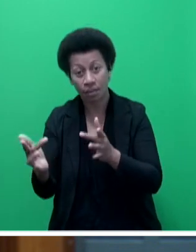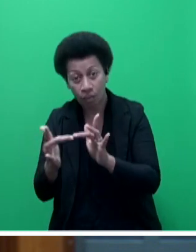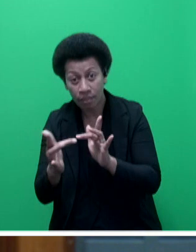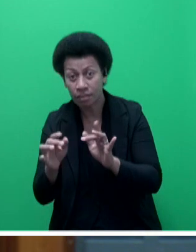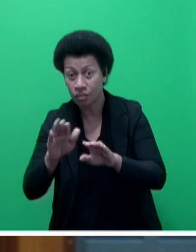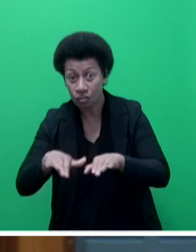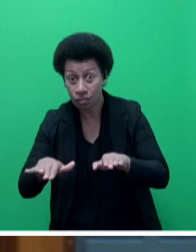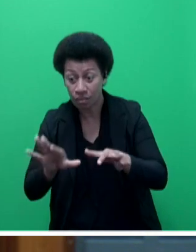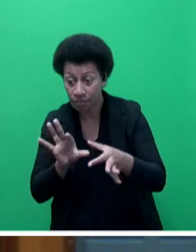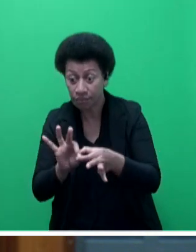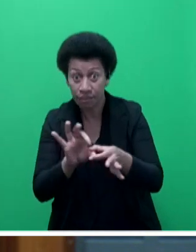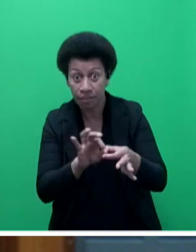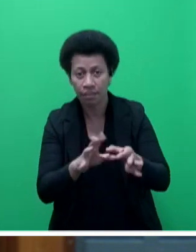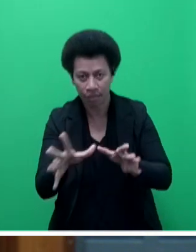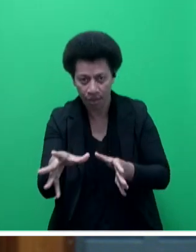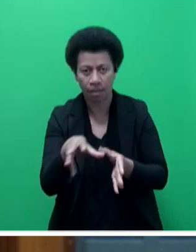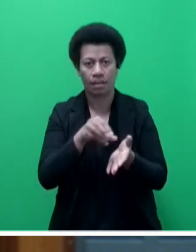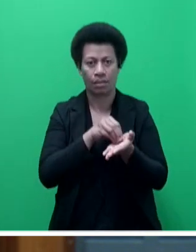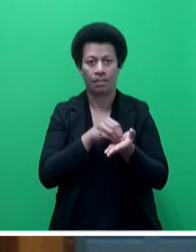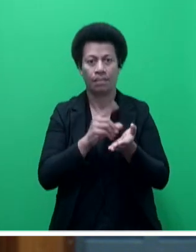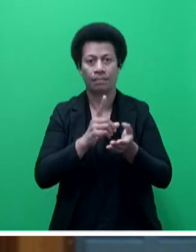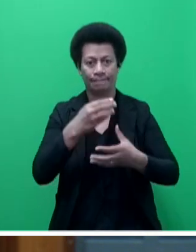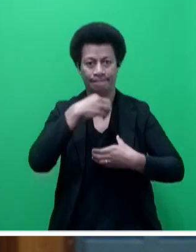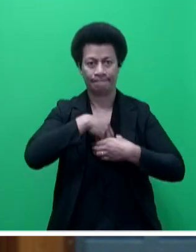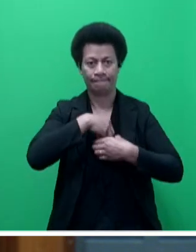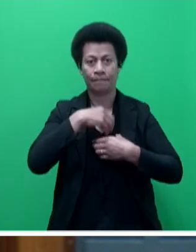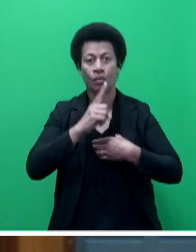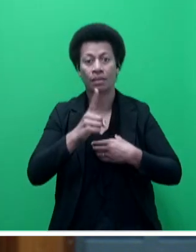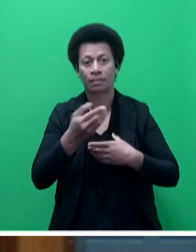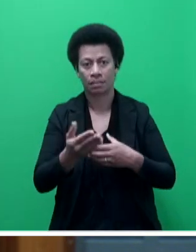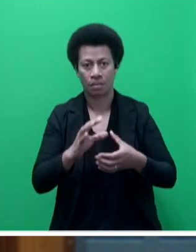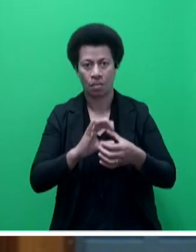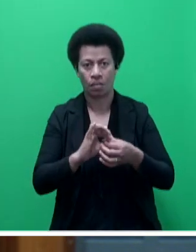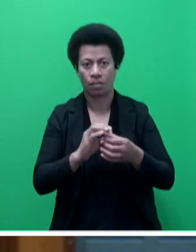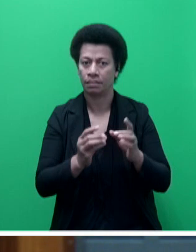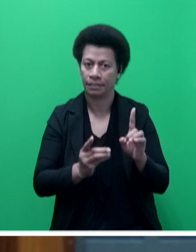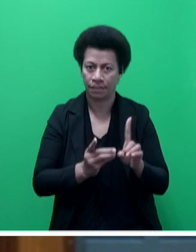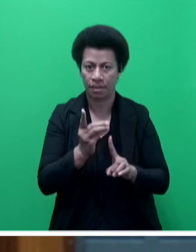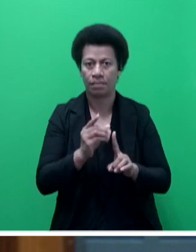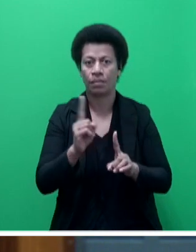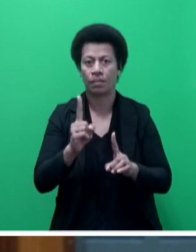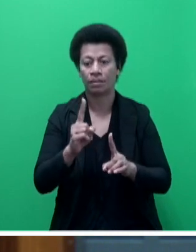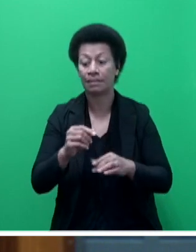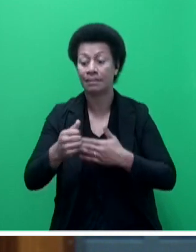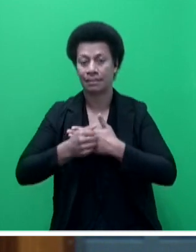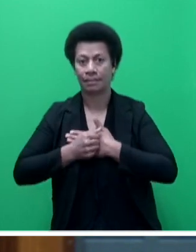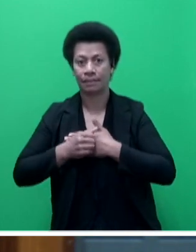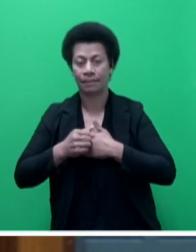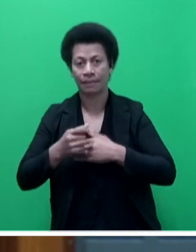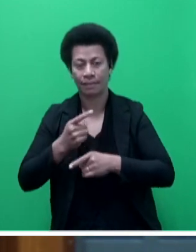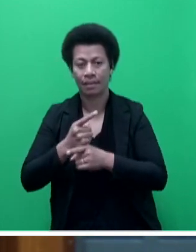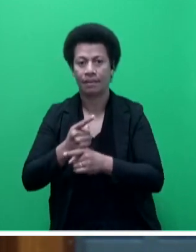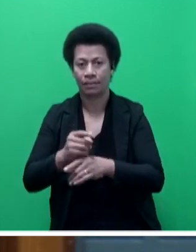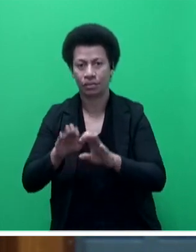required to adopt the National Child Safeguarding Policy or to develop their own safeguarding policy aligned to the National